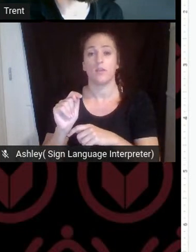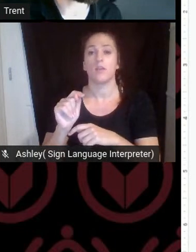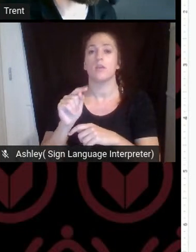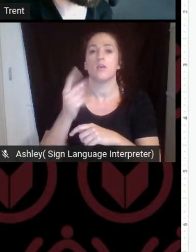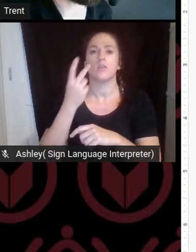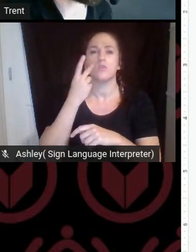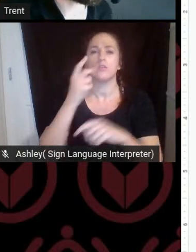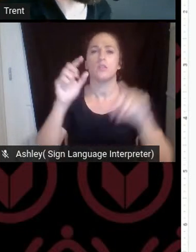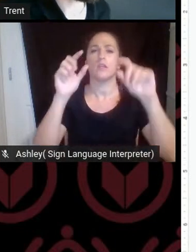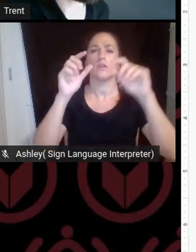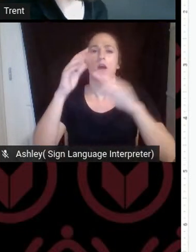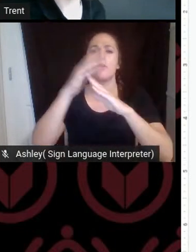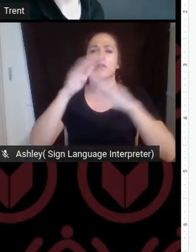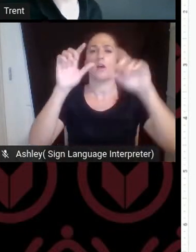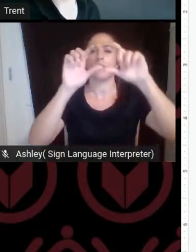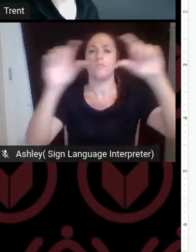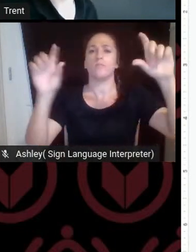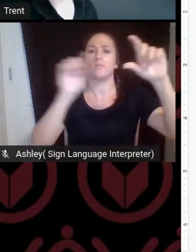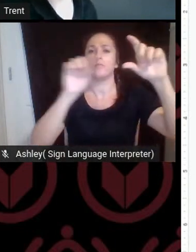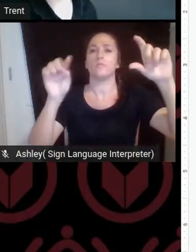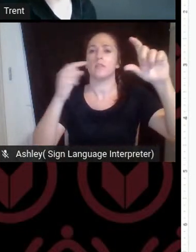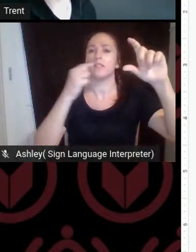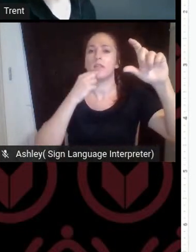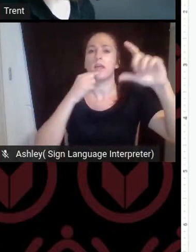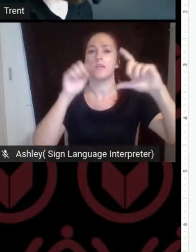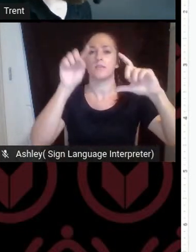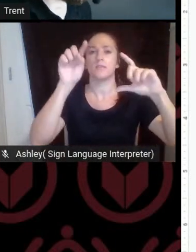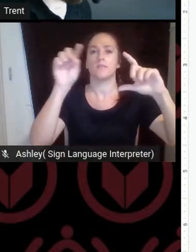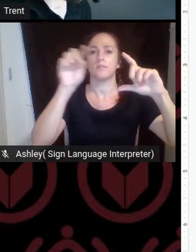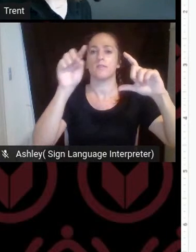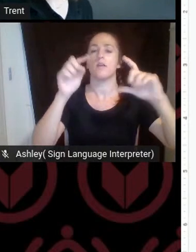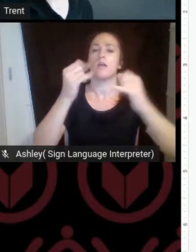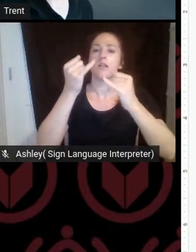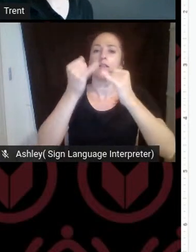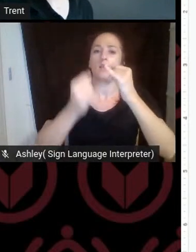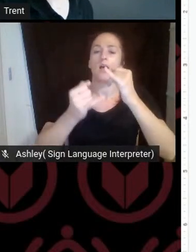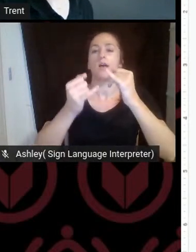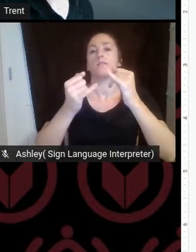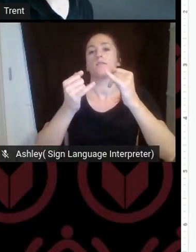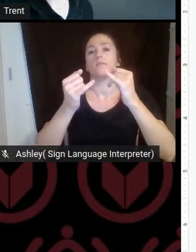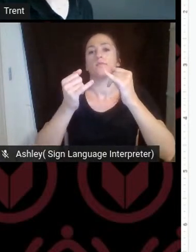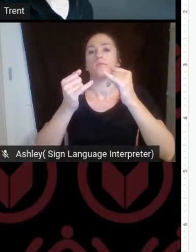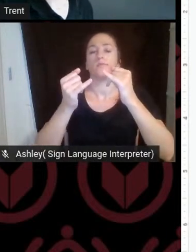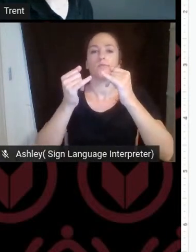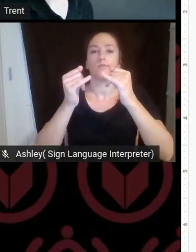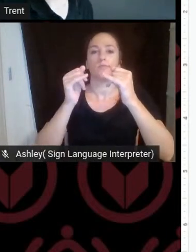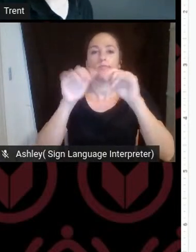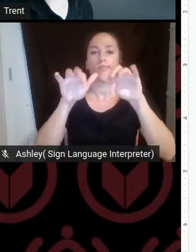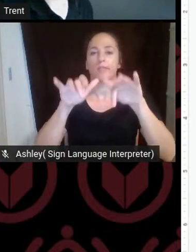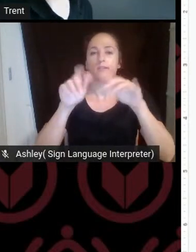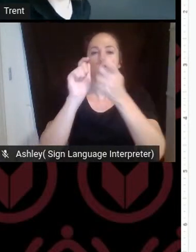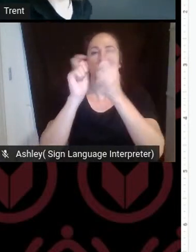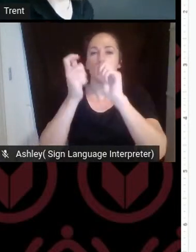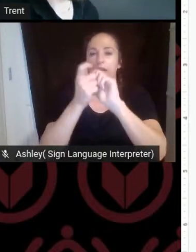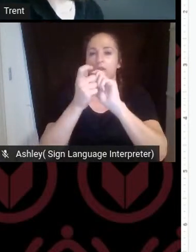seconds ago by Anonymous. Now, if I change something in this document,